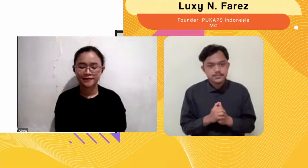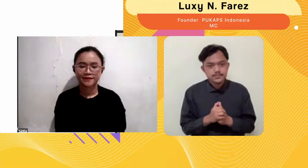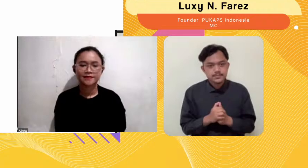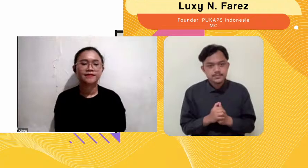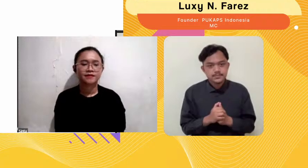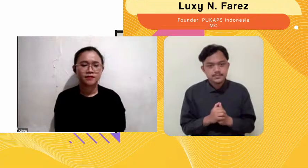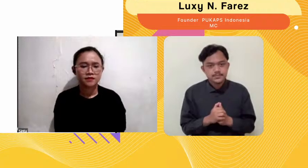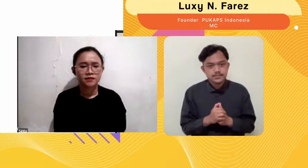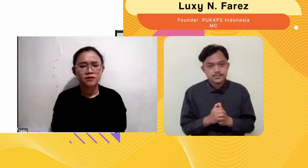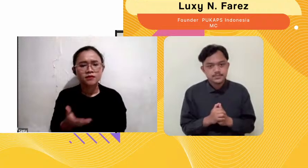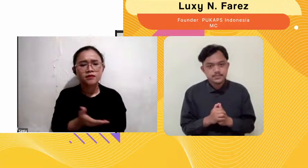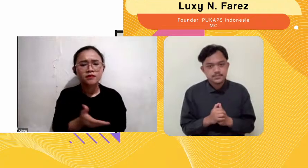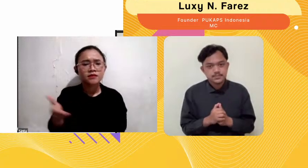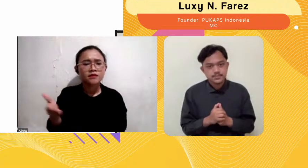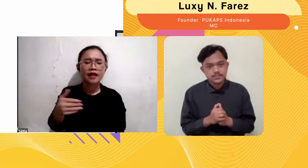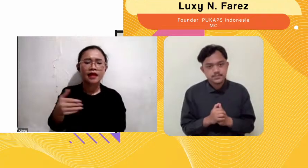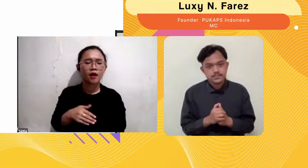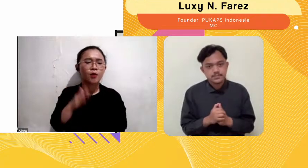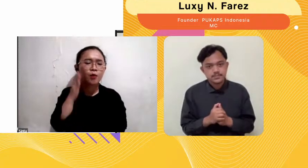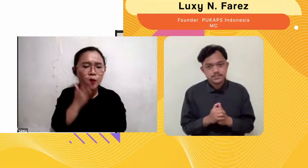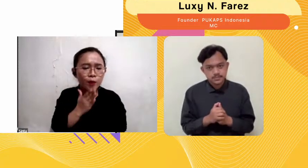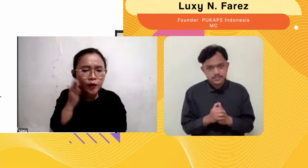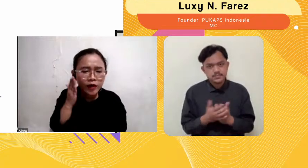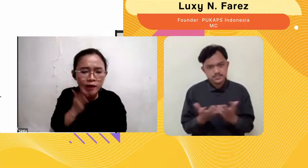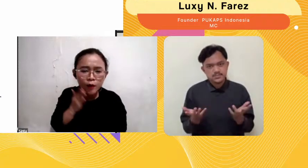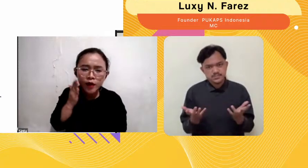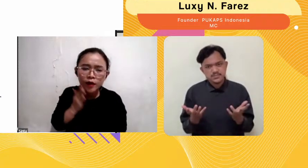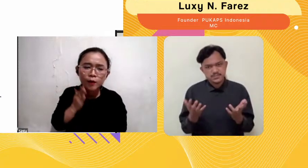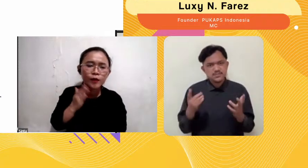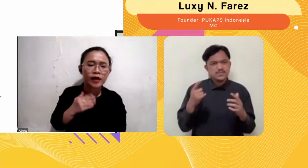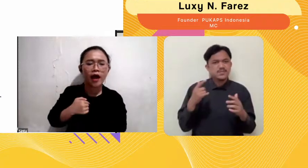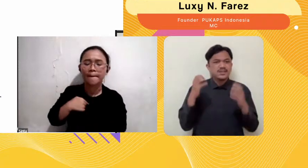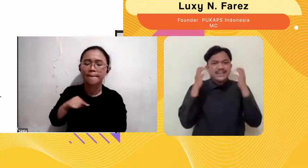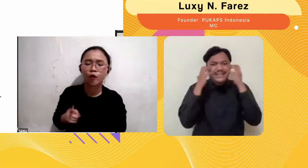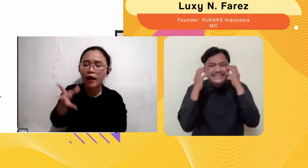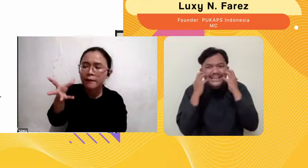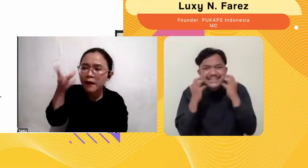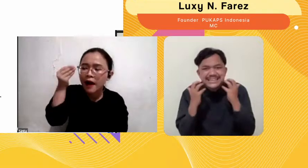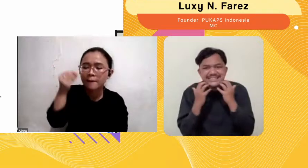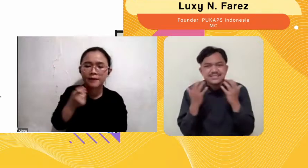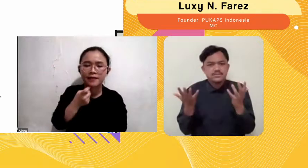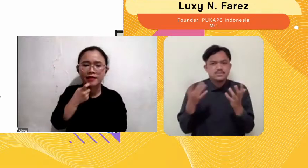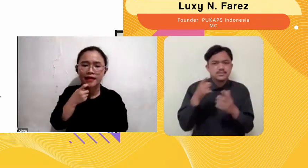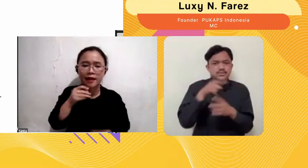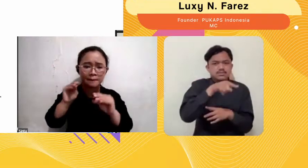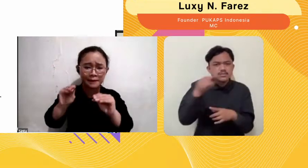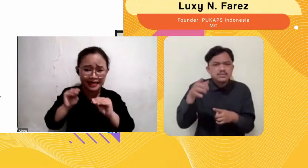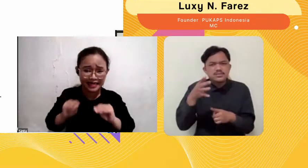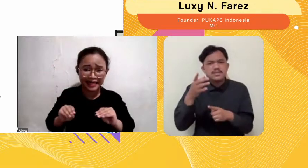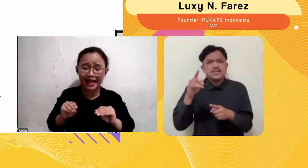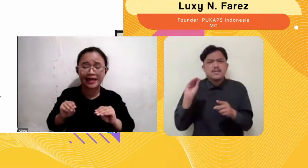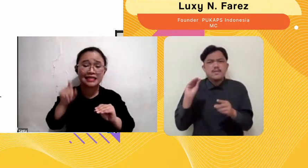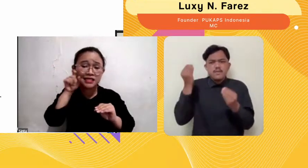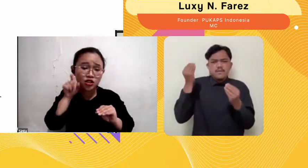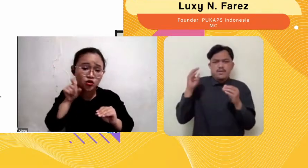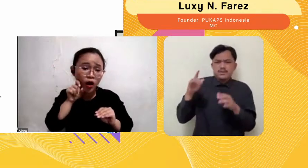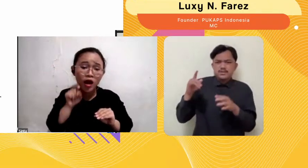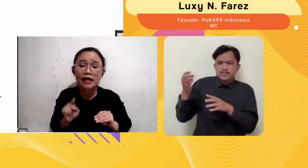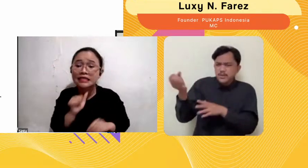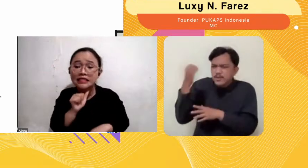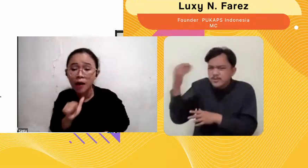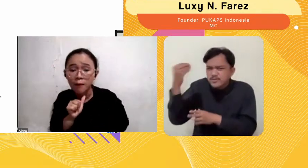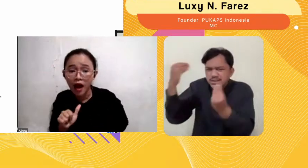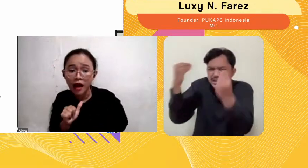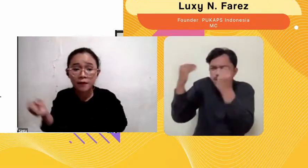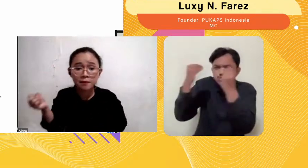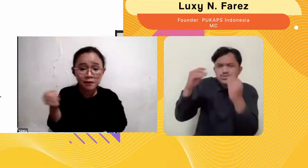Where do teens get most of their sex educations? From teachers, our peers, our parents, or